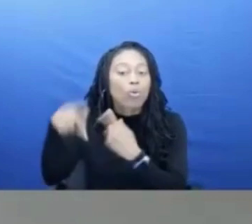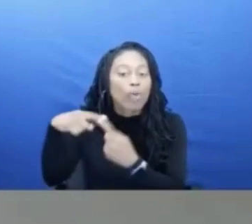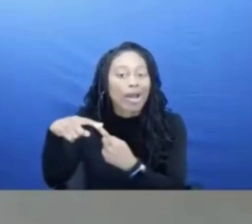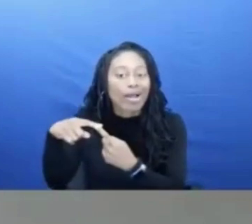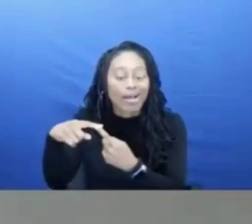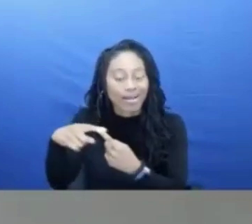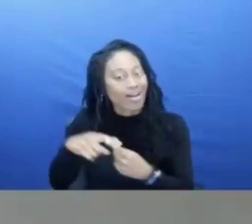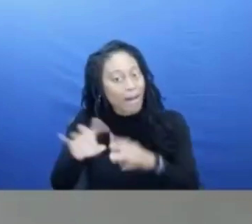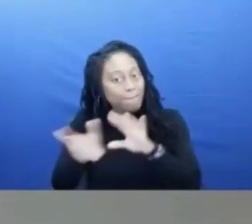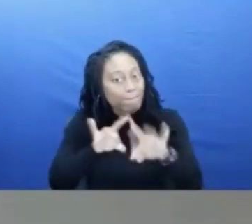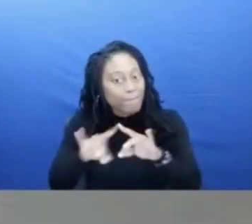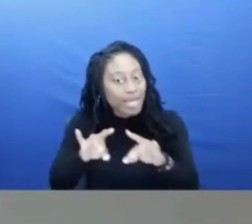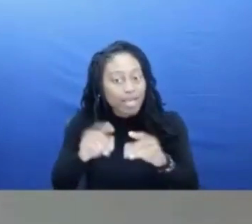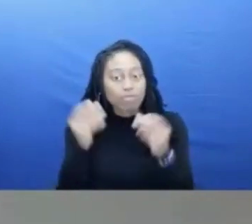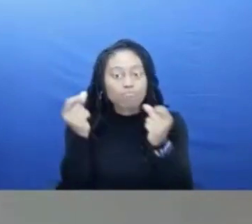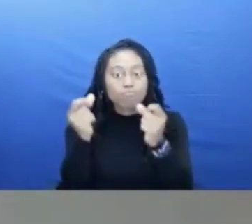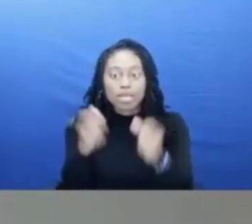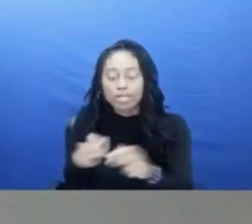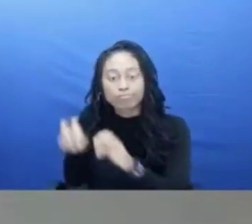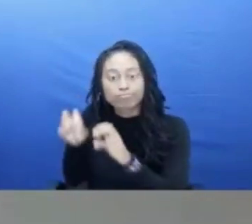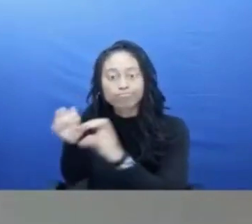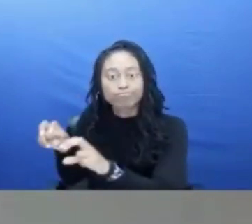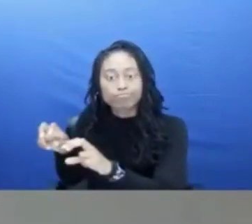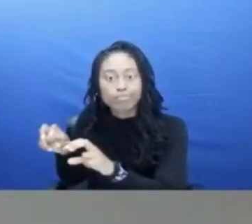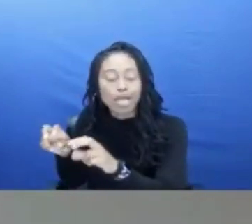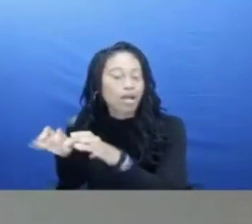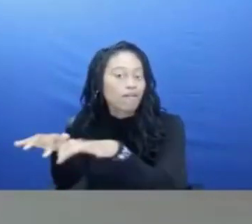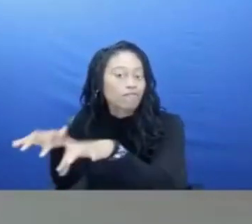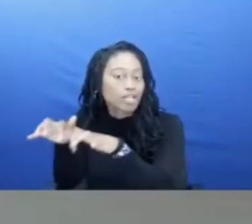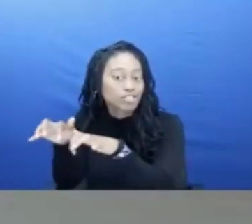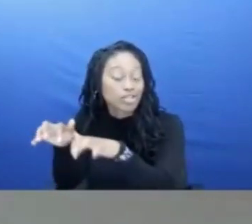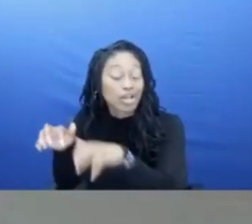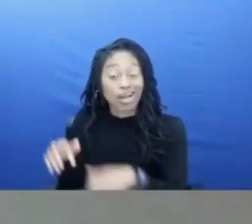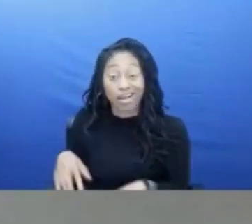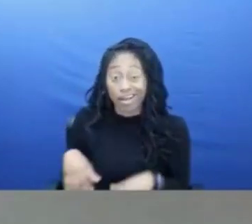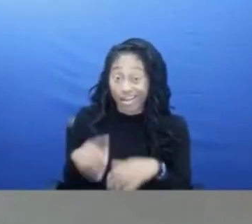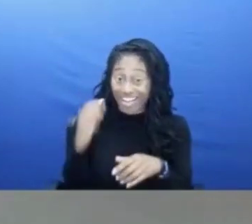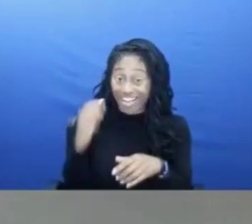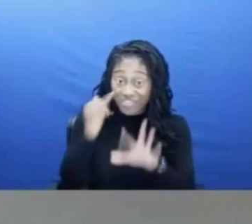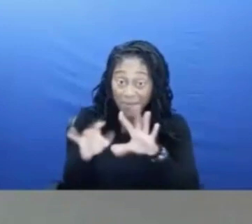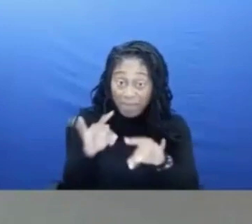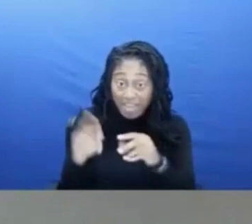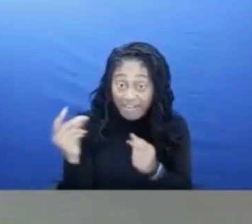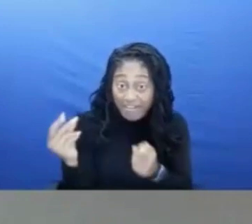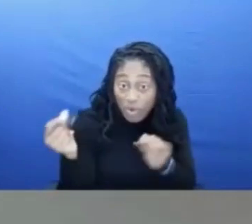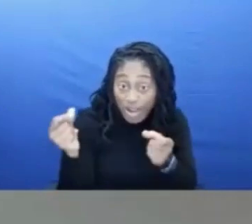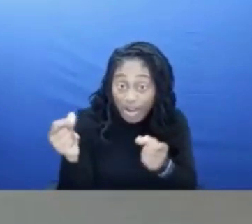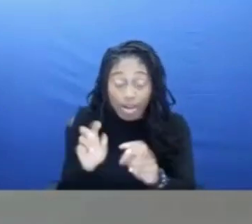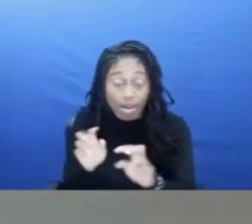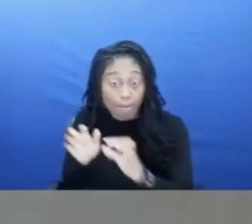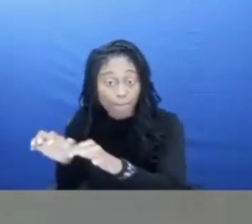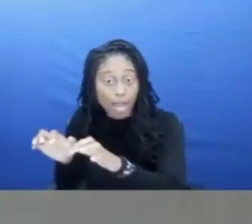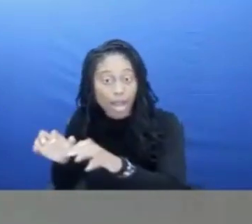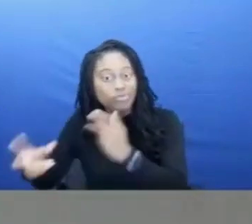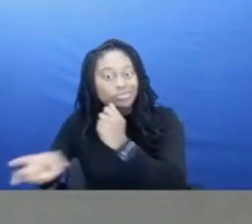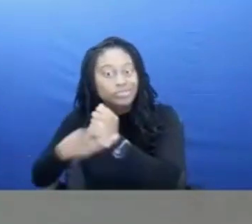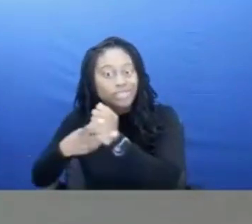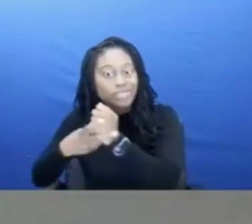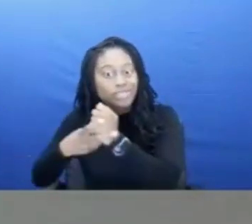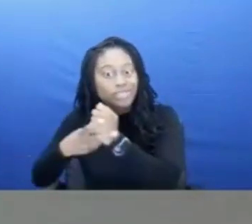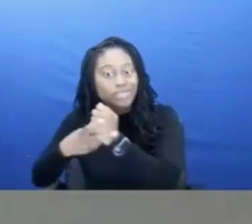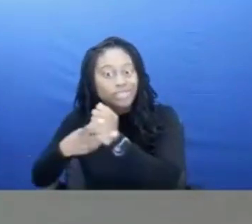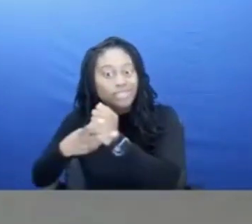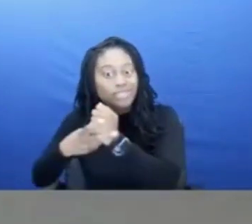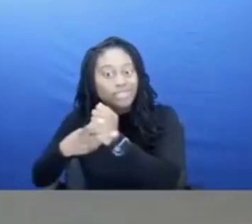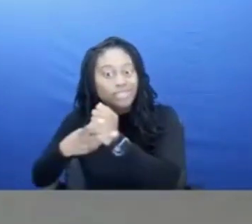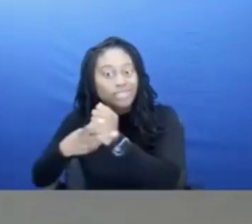harvested. And so right after harvest is usually when those vitamin and mineral contents are at their peak. And what happens with fresh fruits and